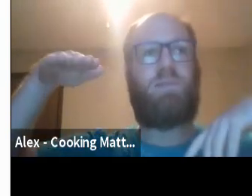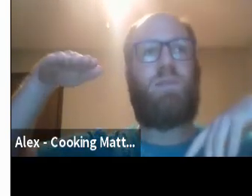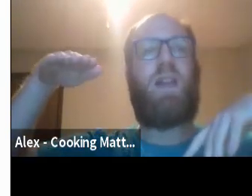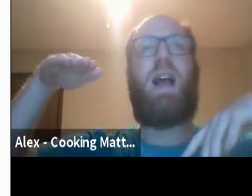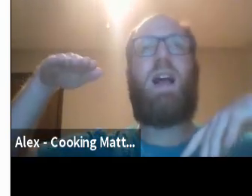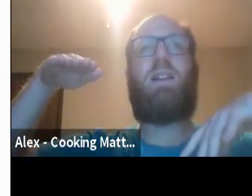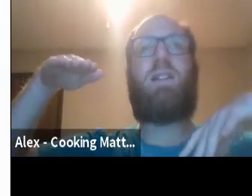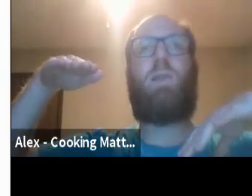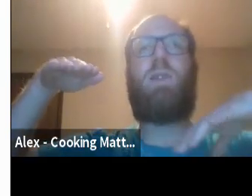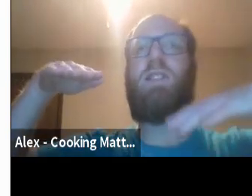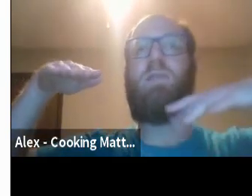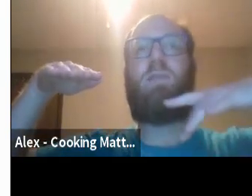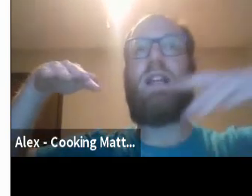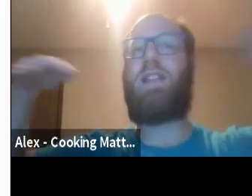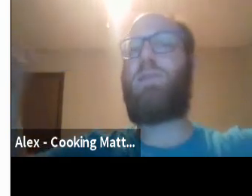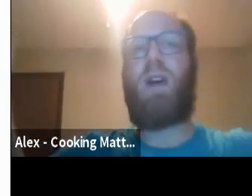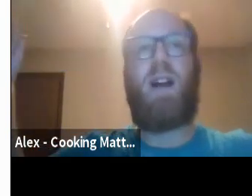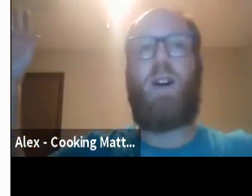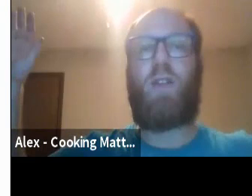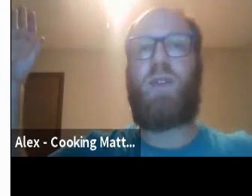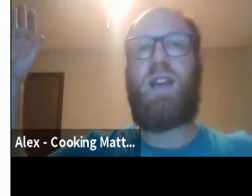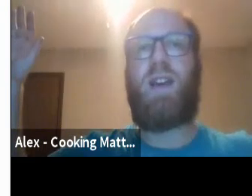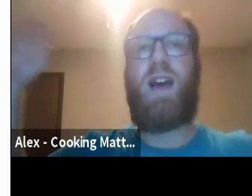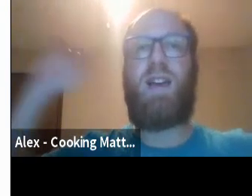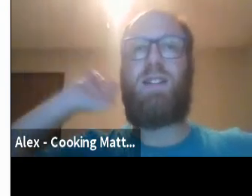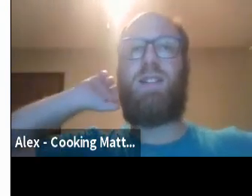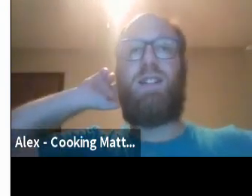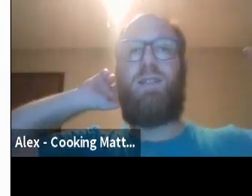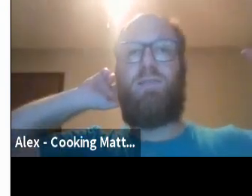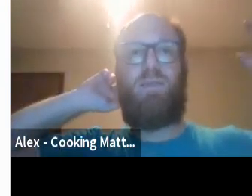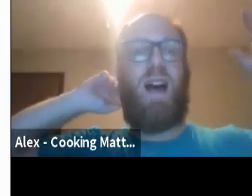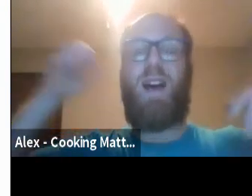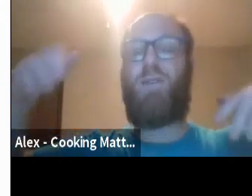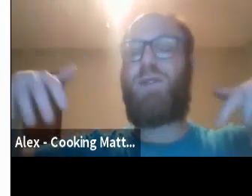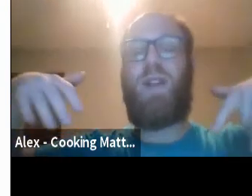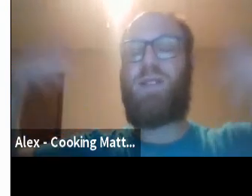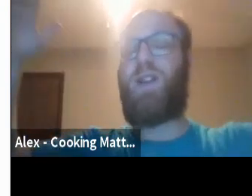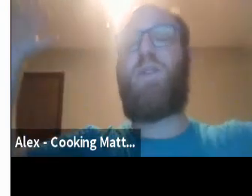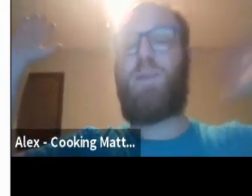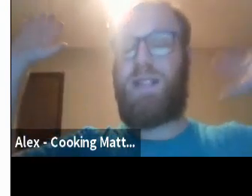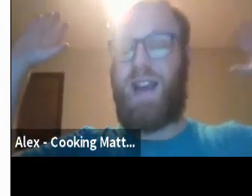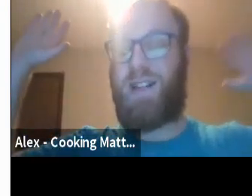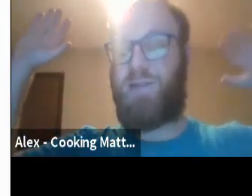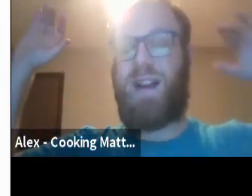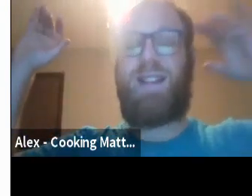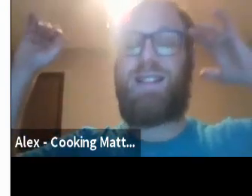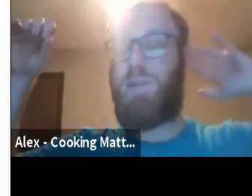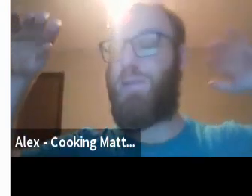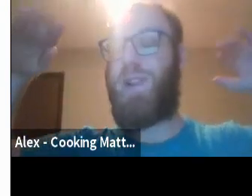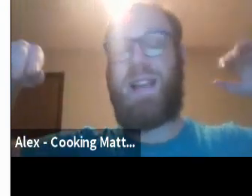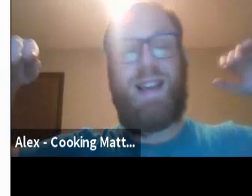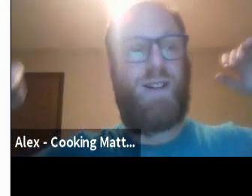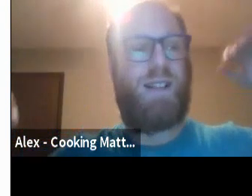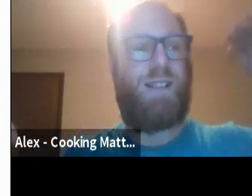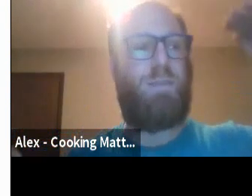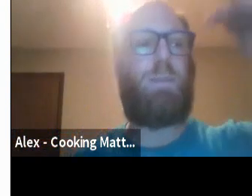steamed. And we'll just let them try all three. And not everyone loves all forms of carrots, right? That some